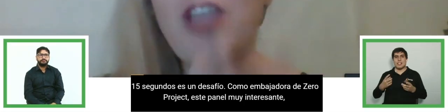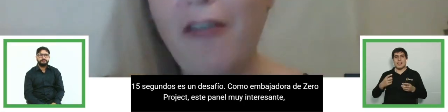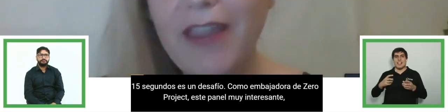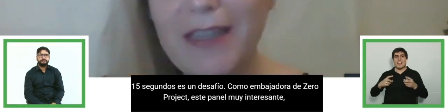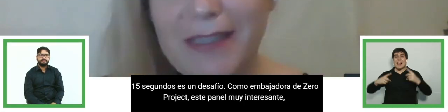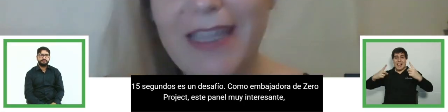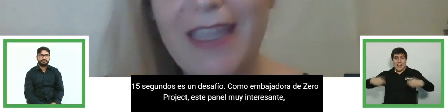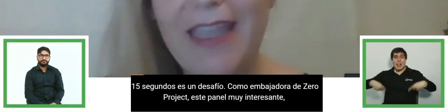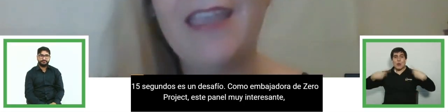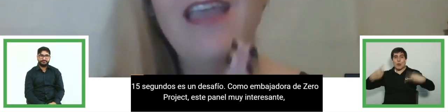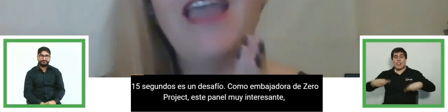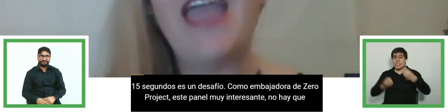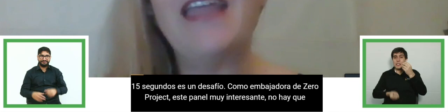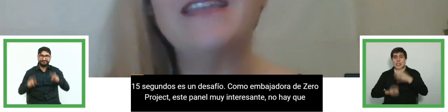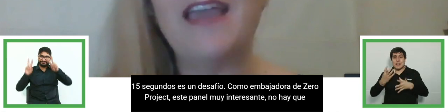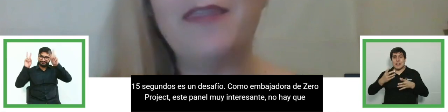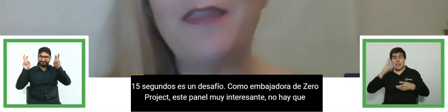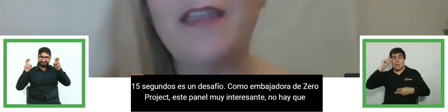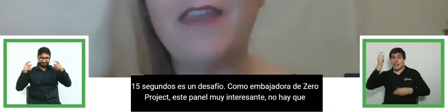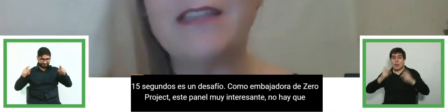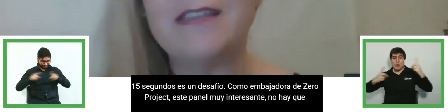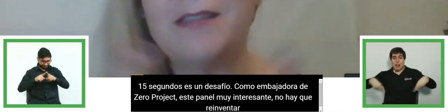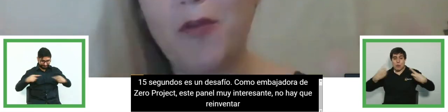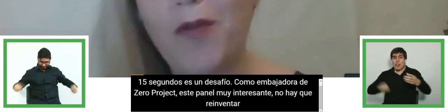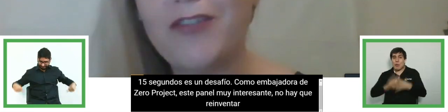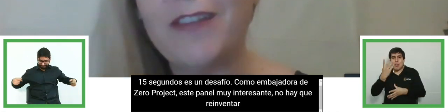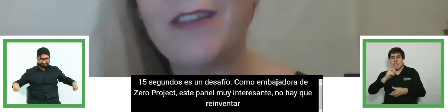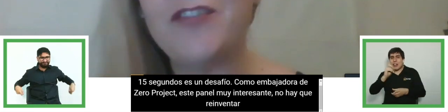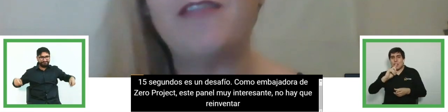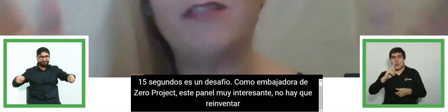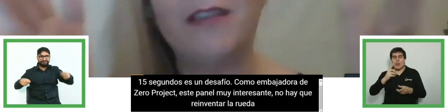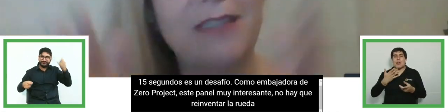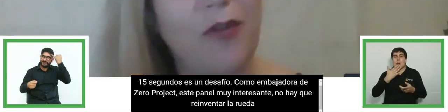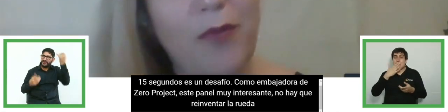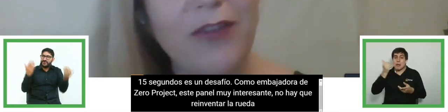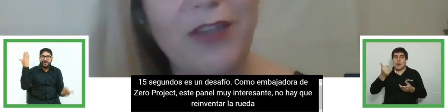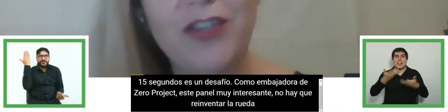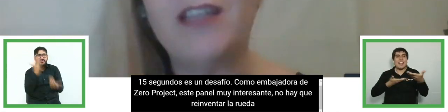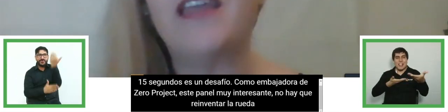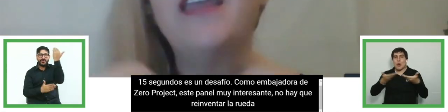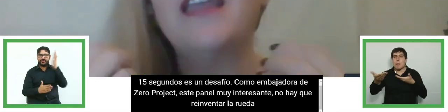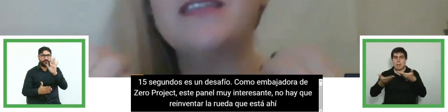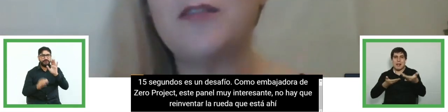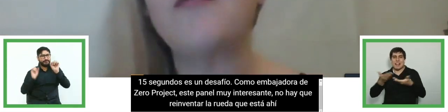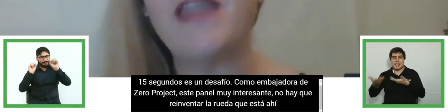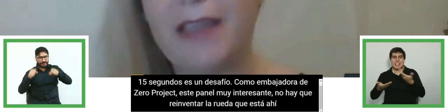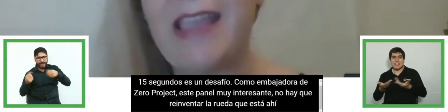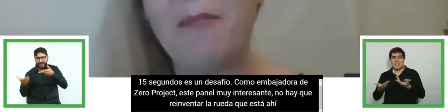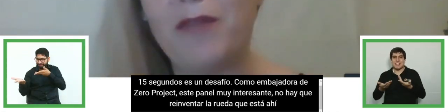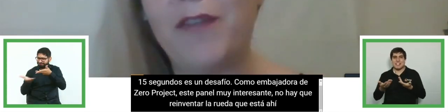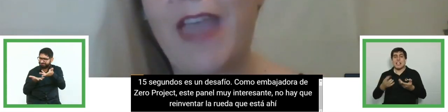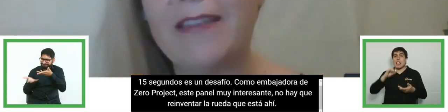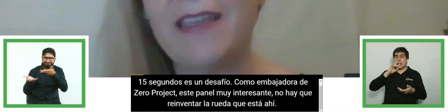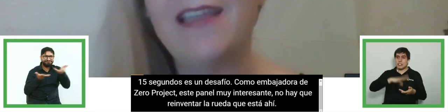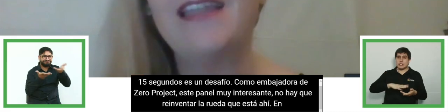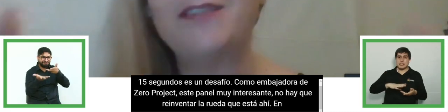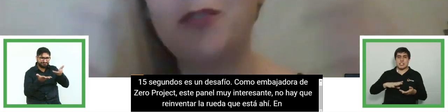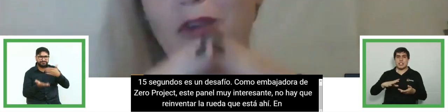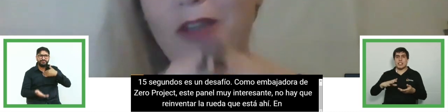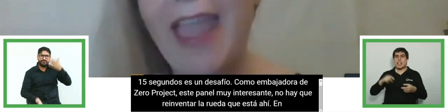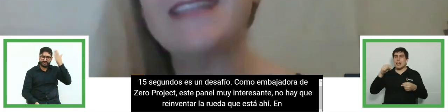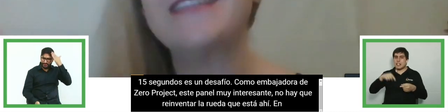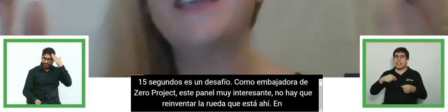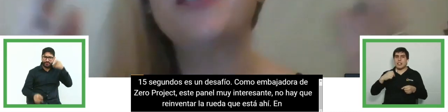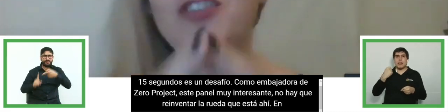Zero Project in general and Zero Project Chile is a great example for that. Let's join hands, share, and that way we can make sure